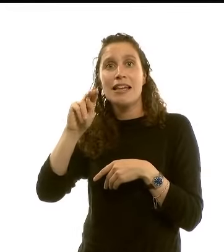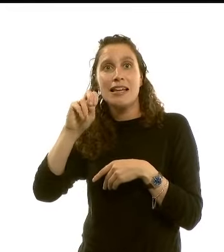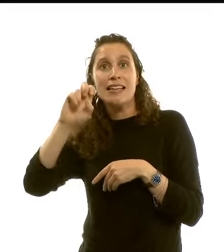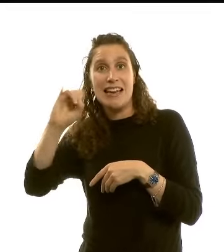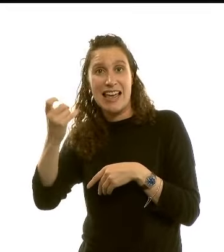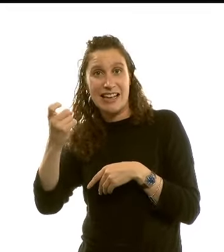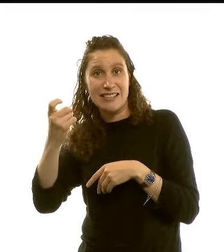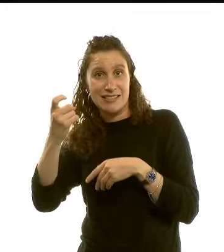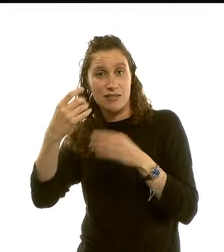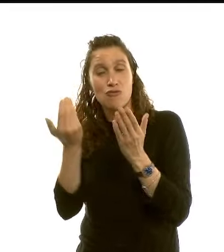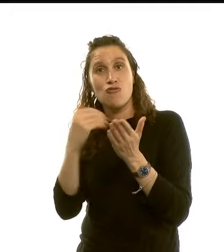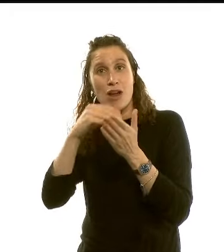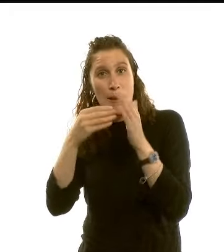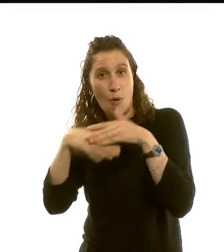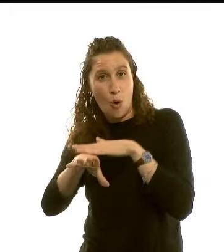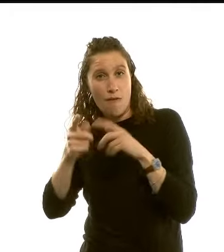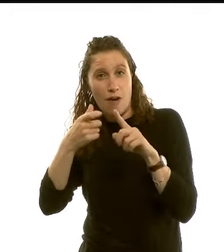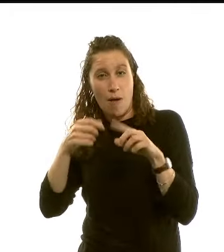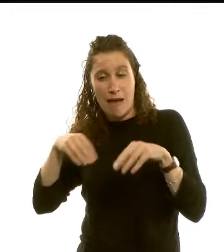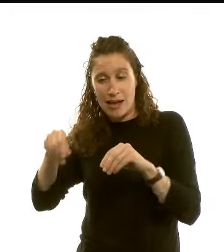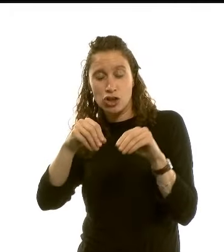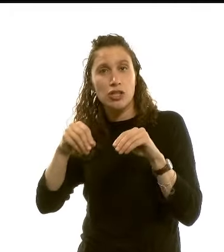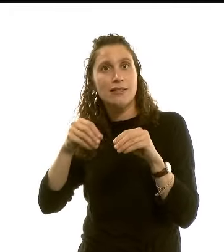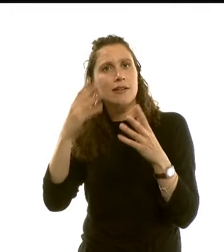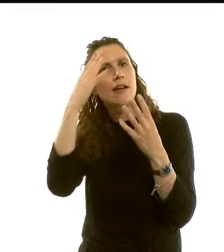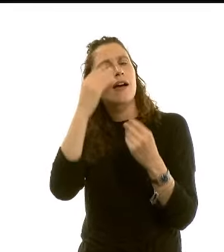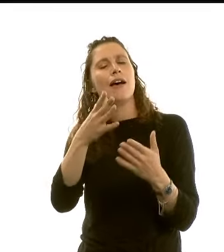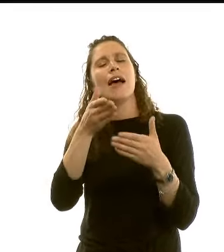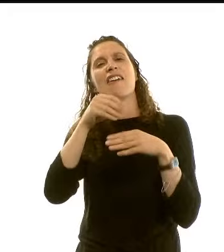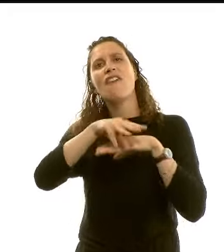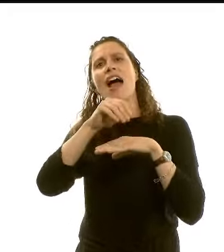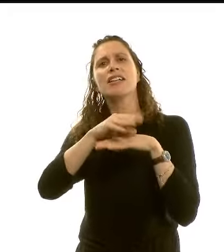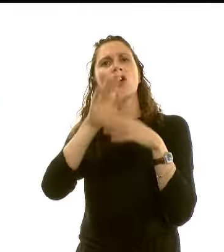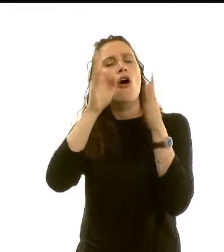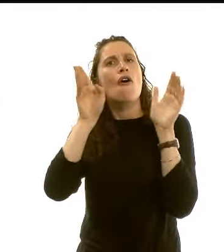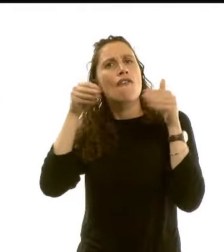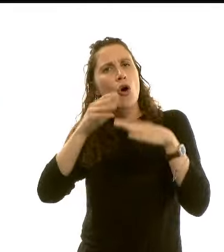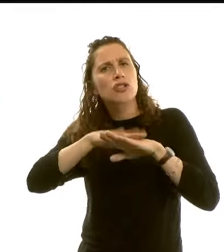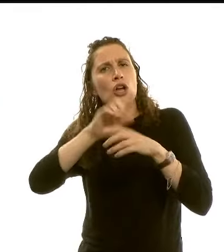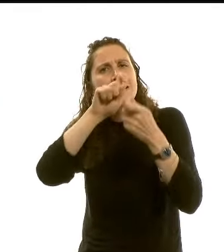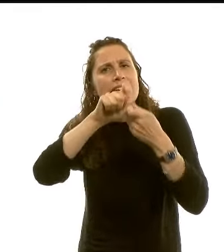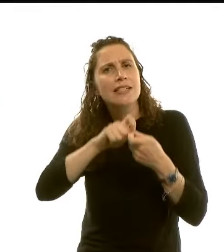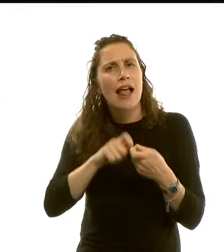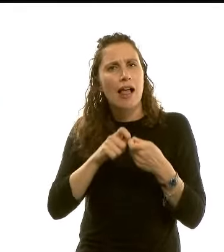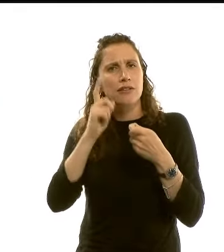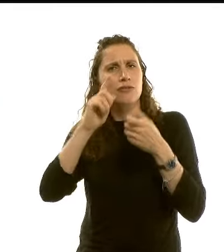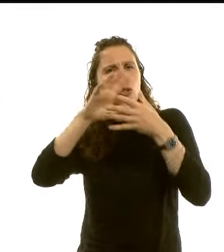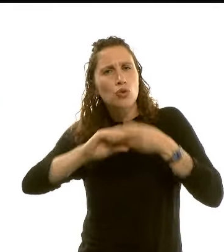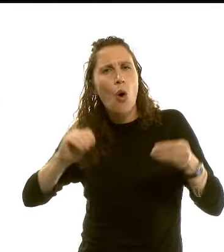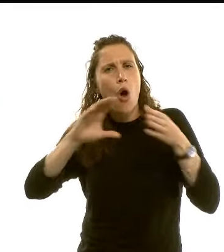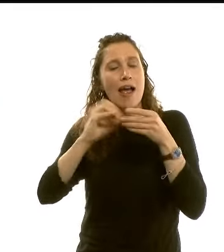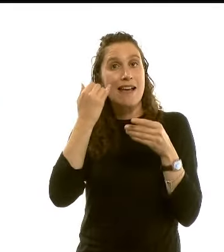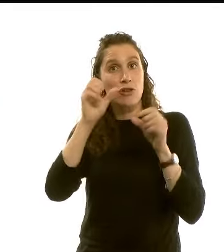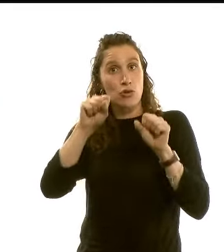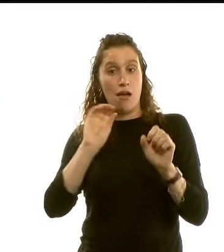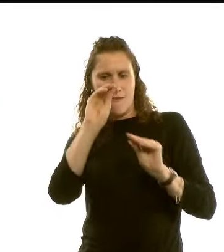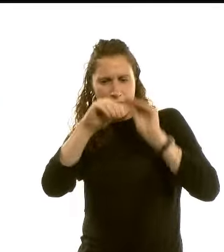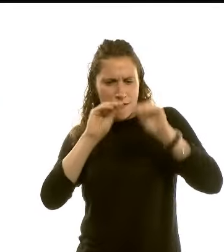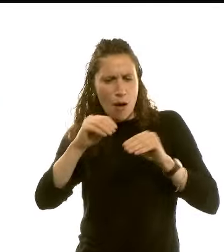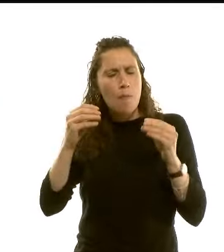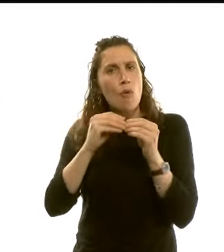have a third piece of advice to share with you at home, and that is focus on the details in storytelling. The more story elements you can embed in your builds, the